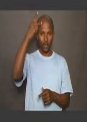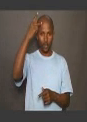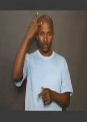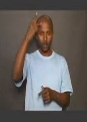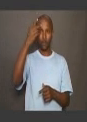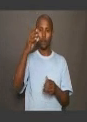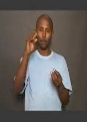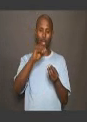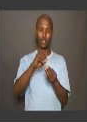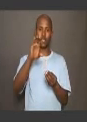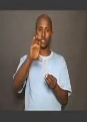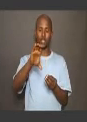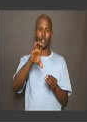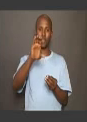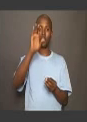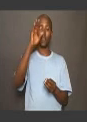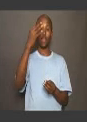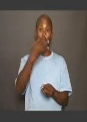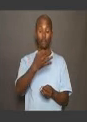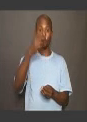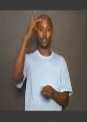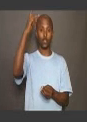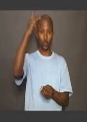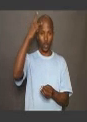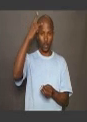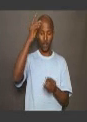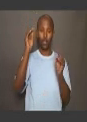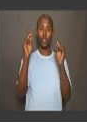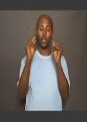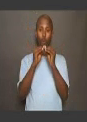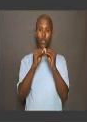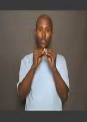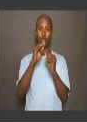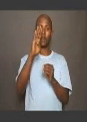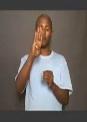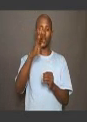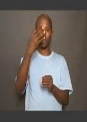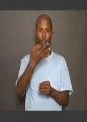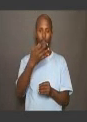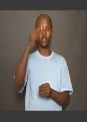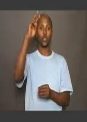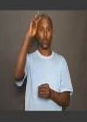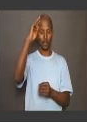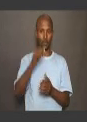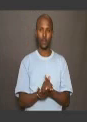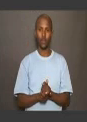plus CF squared equals BF squared.